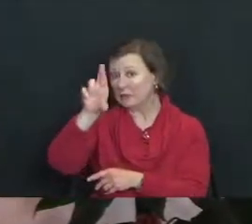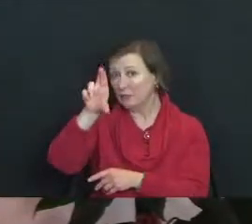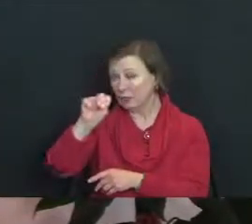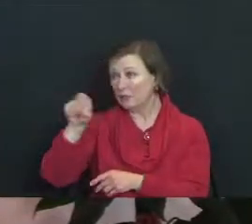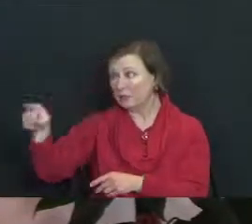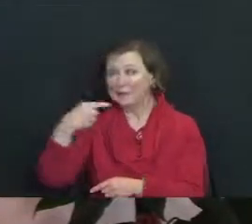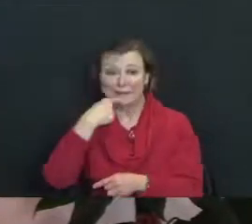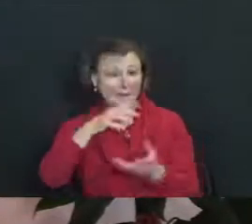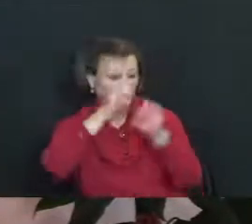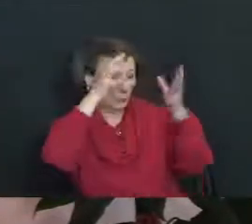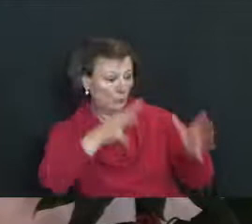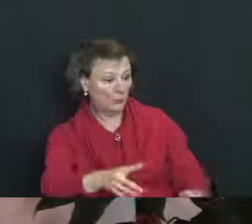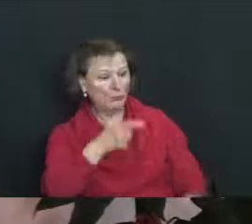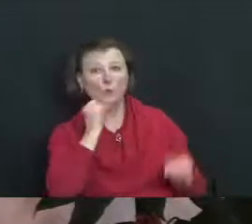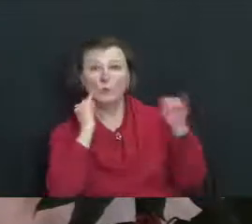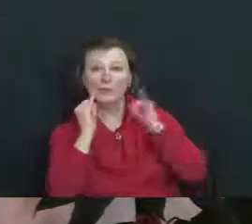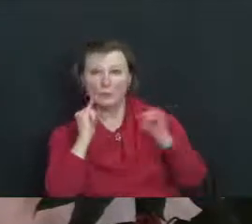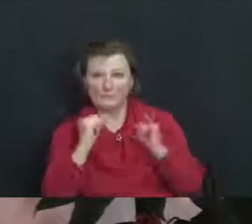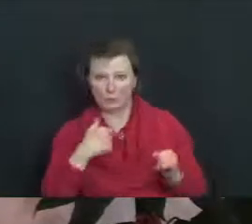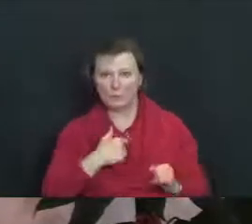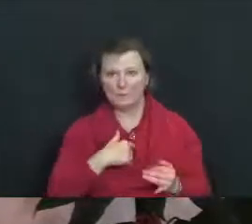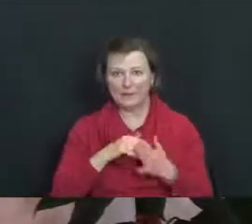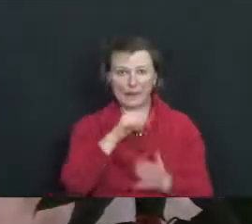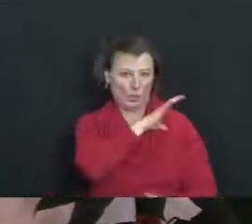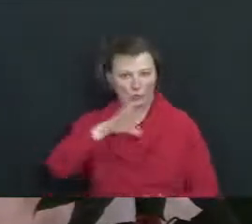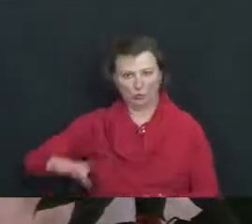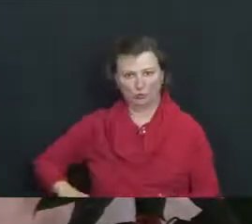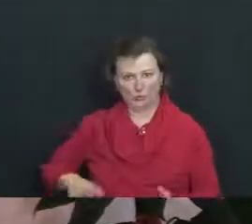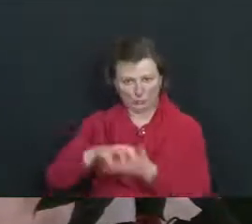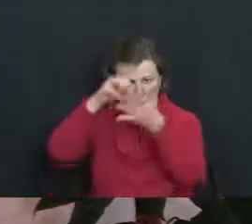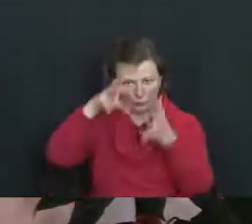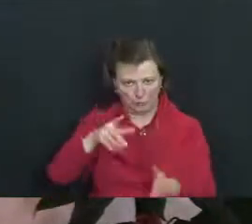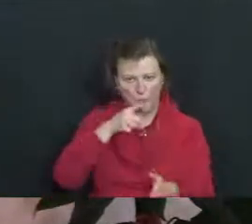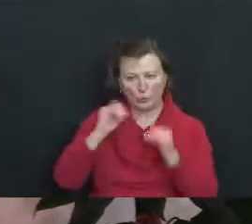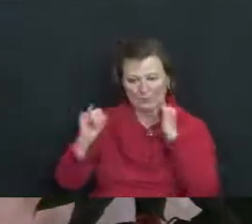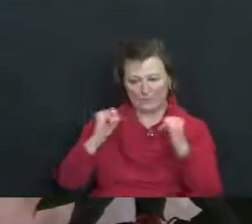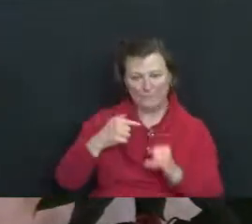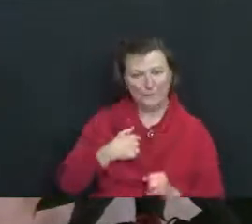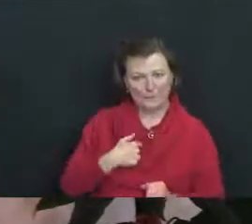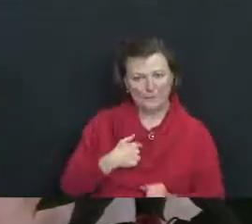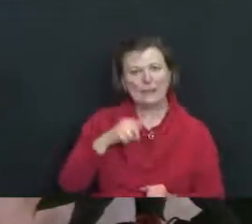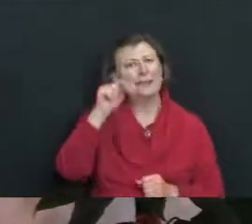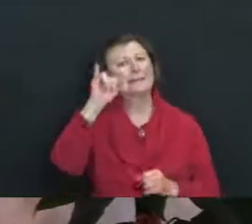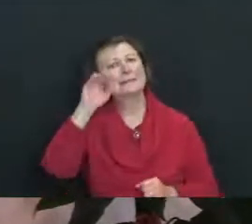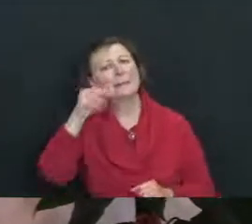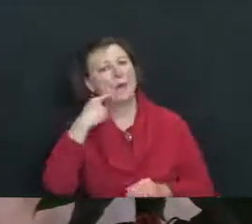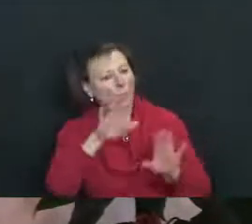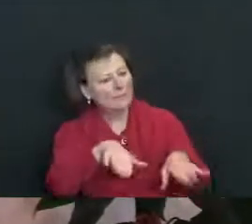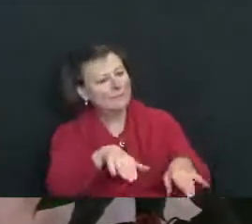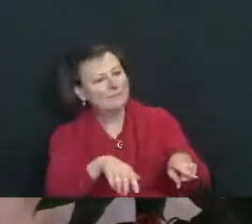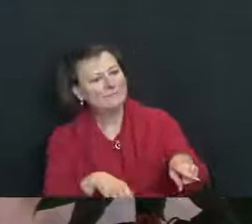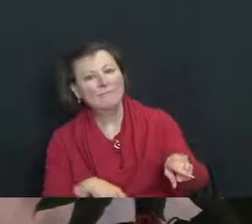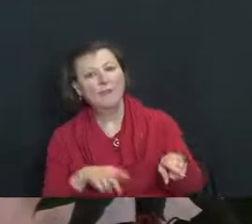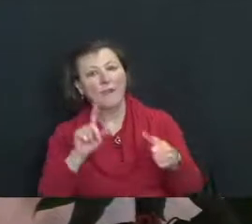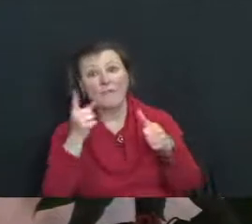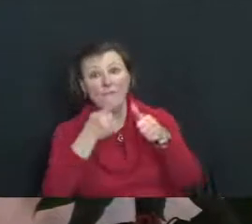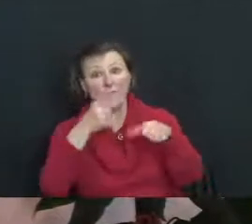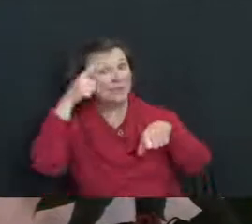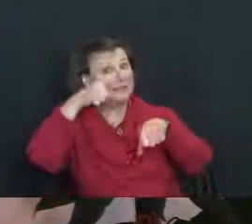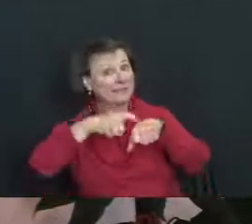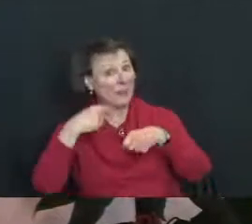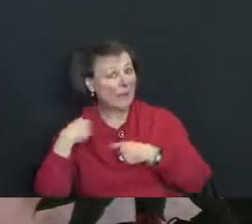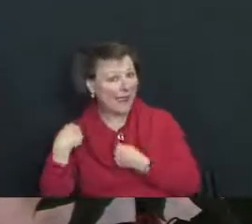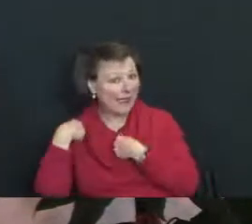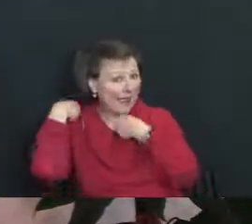who are interviewing me, the Christian evangelical students who are interviewing me, and Tim always tells them that the first time I ever